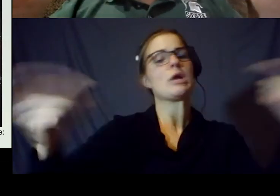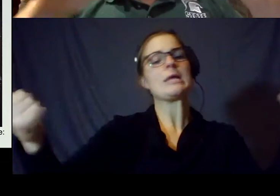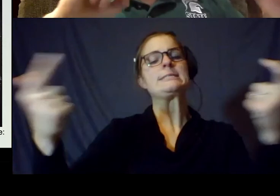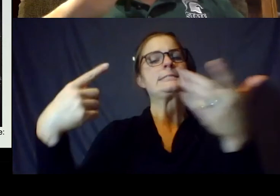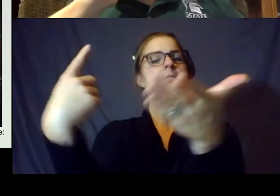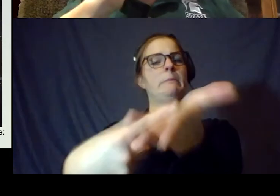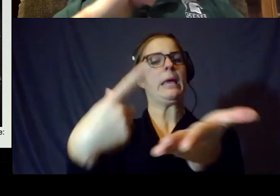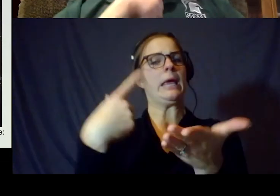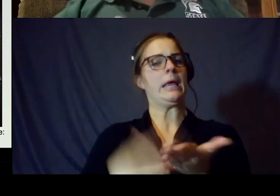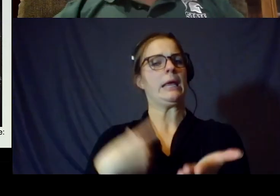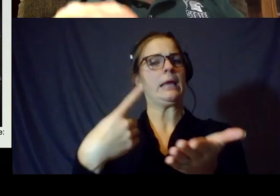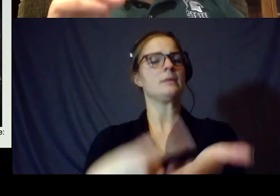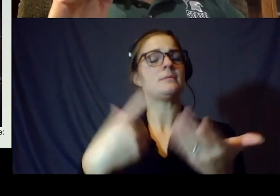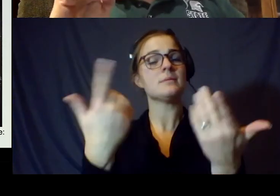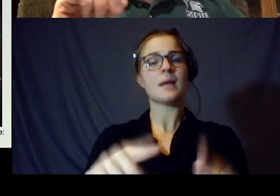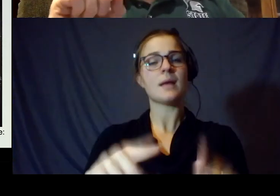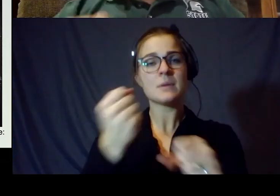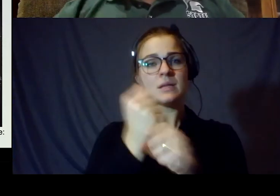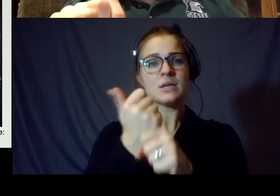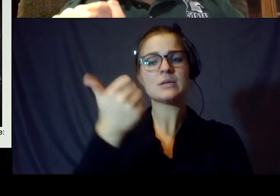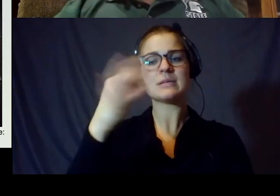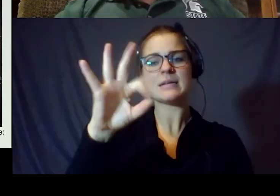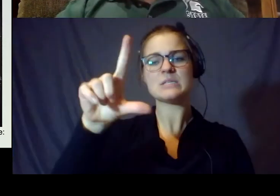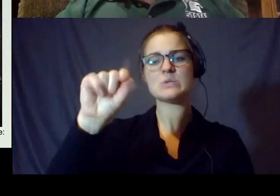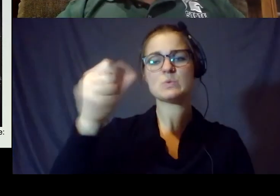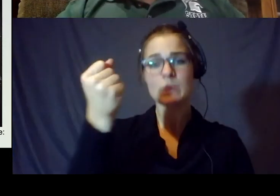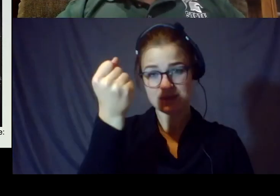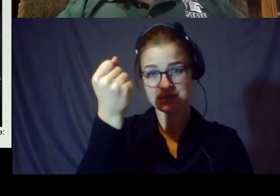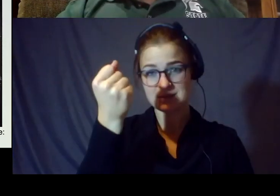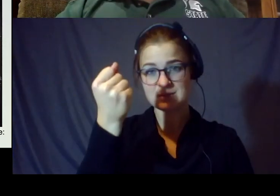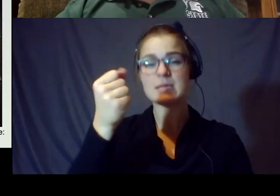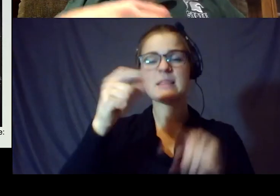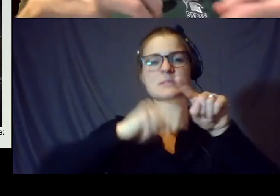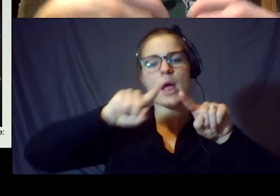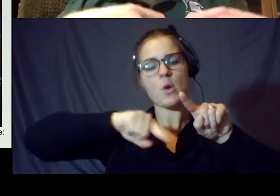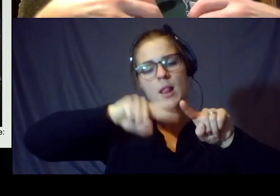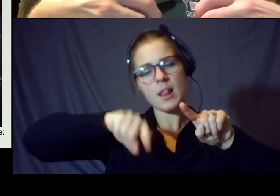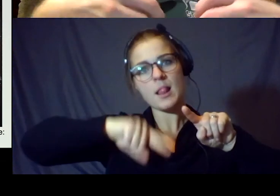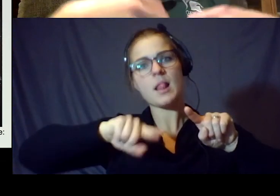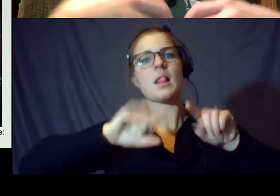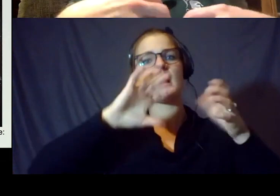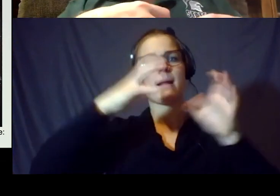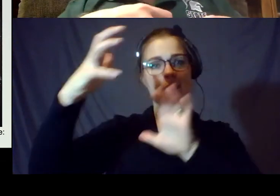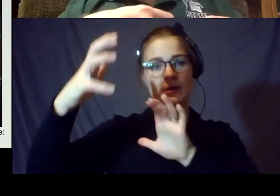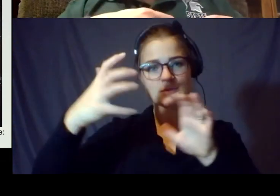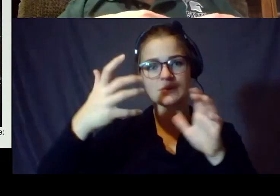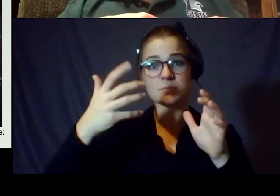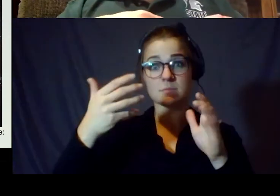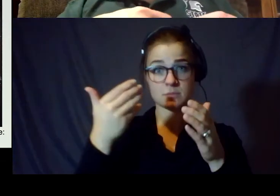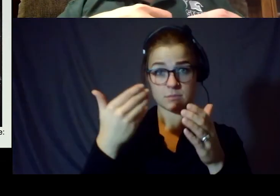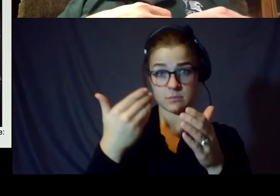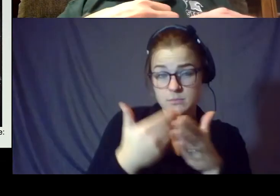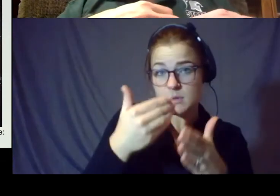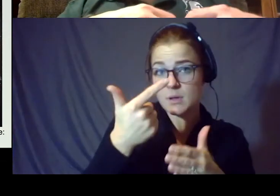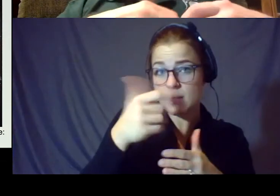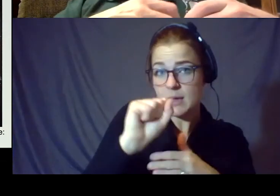It happened in the 1920s about these spiral clouds, spiral nebulae. Are they nearby gas clouds,